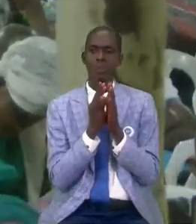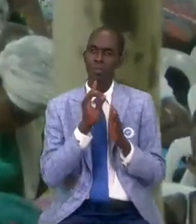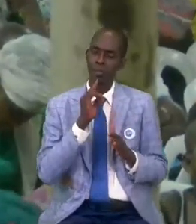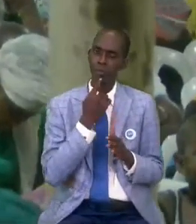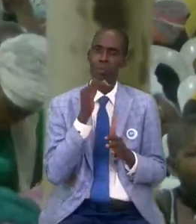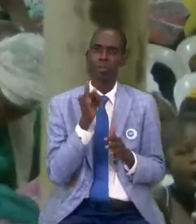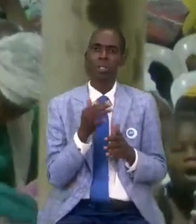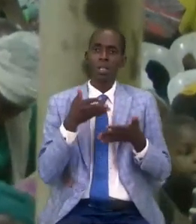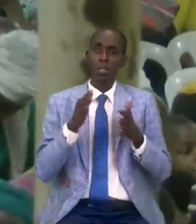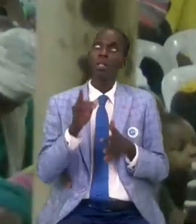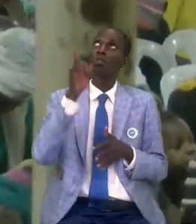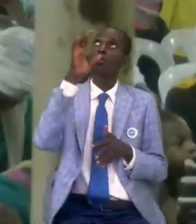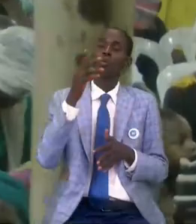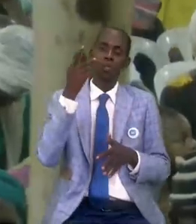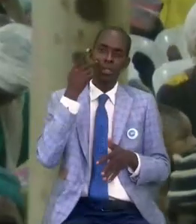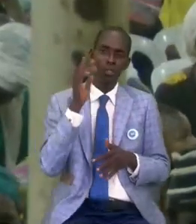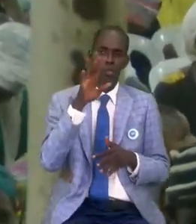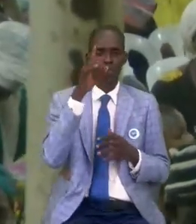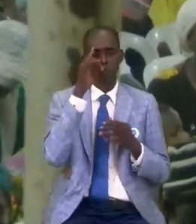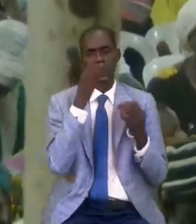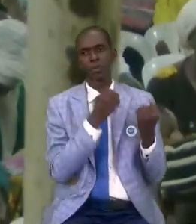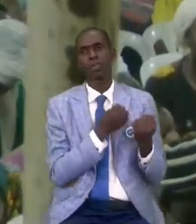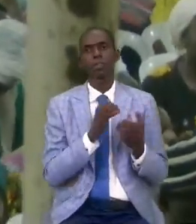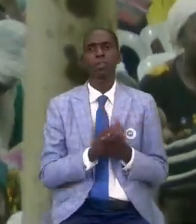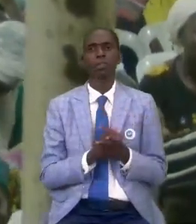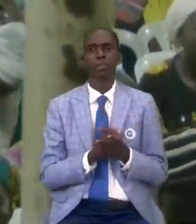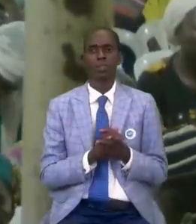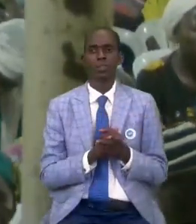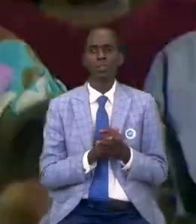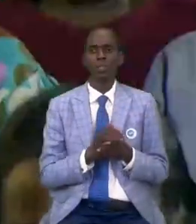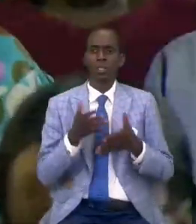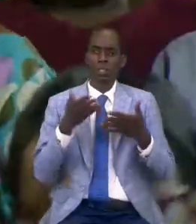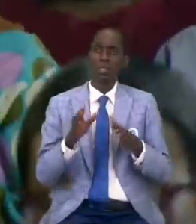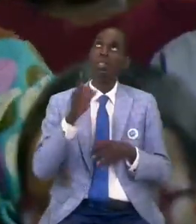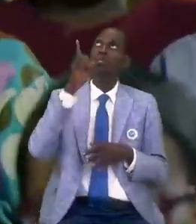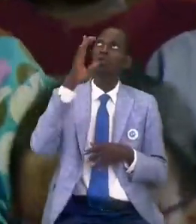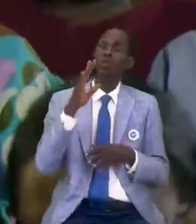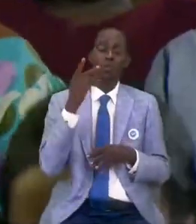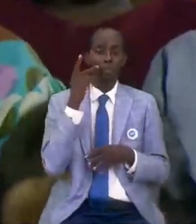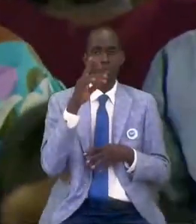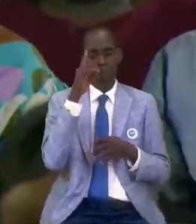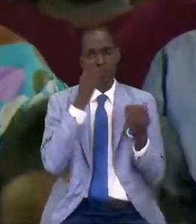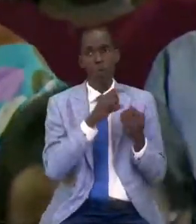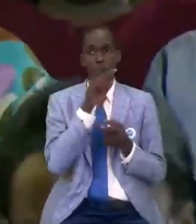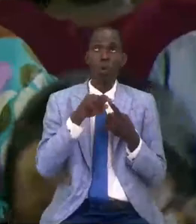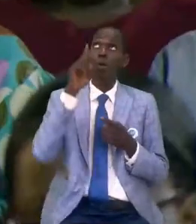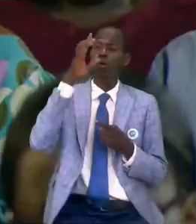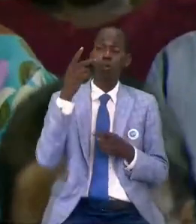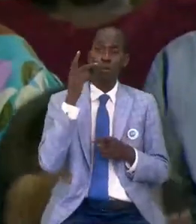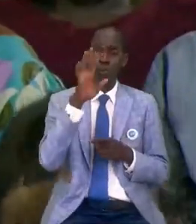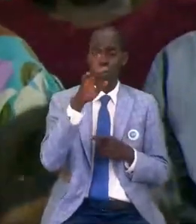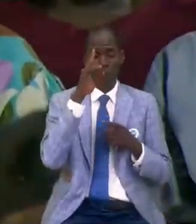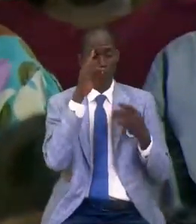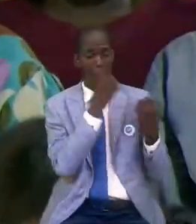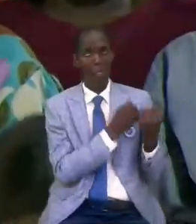When God sees your faith, he will not ignore your faith. Pray and say, God, this is my night. I